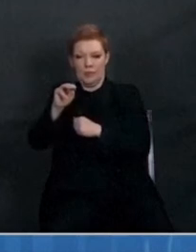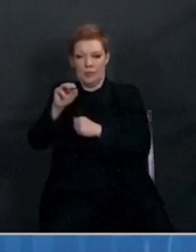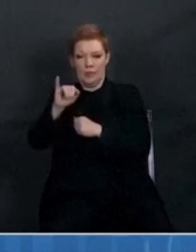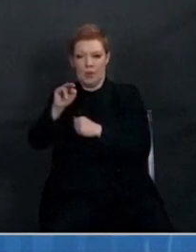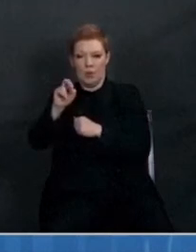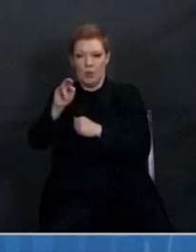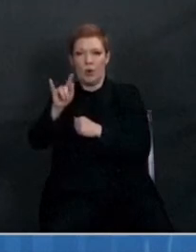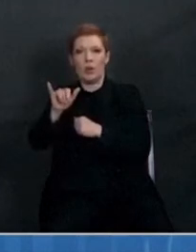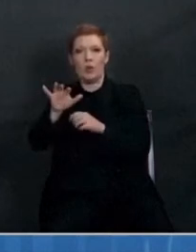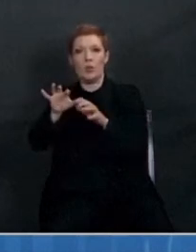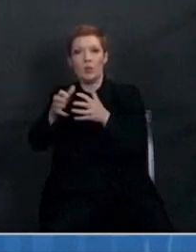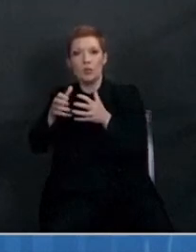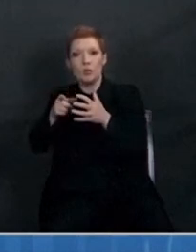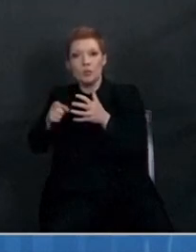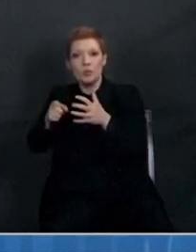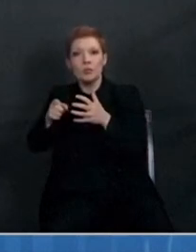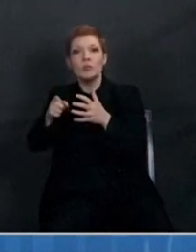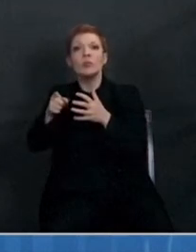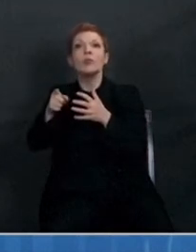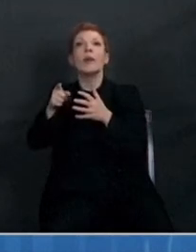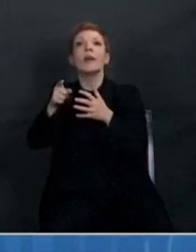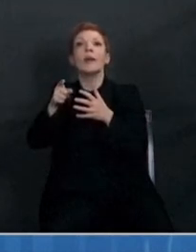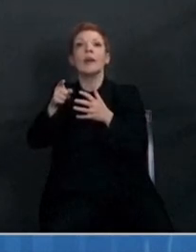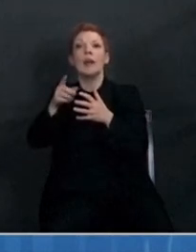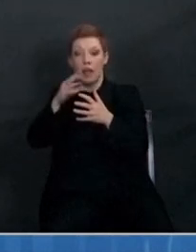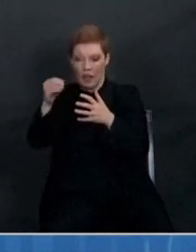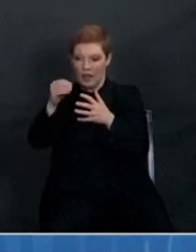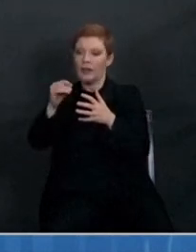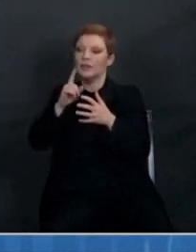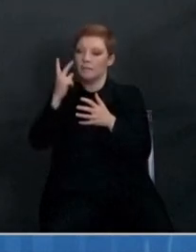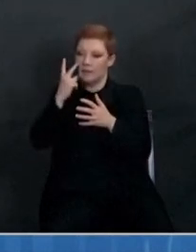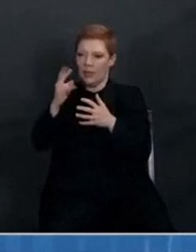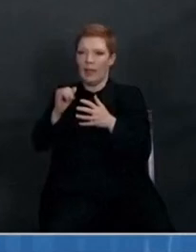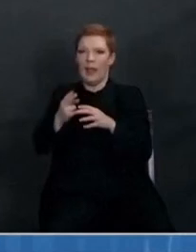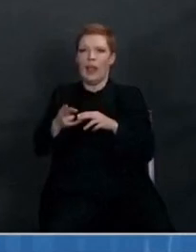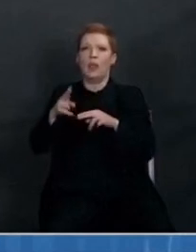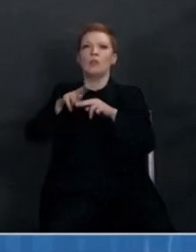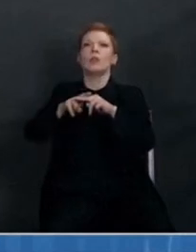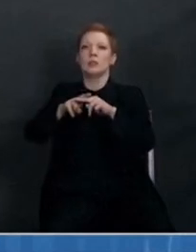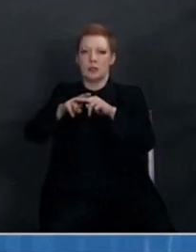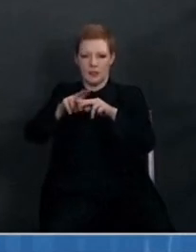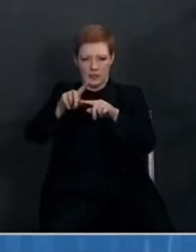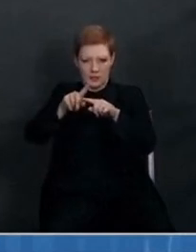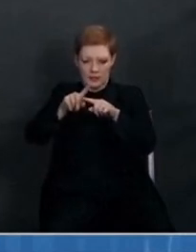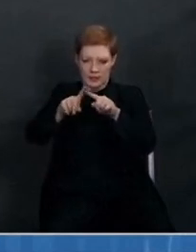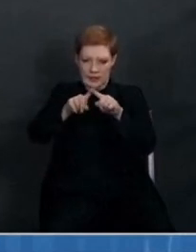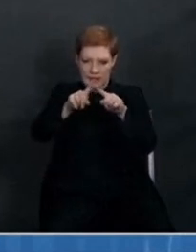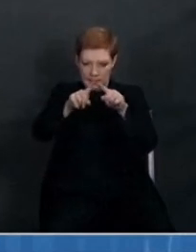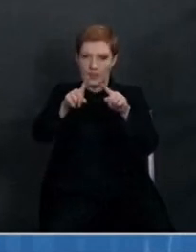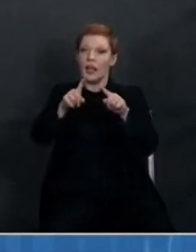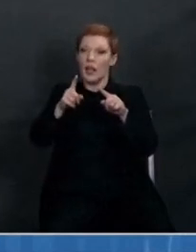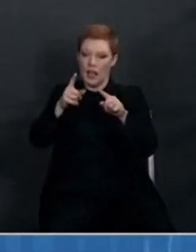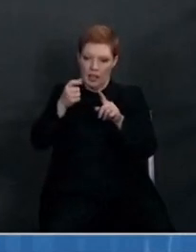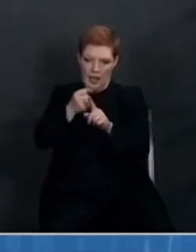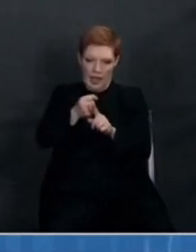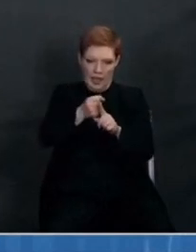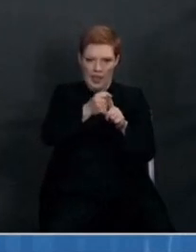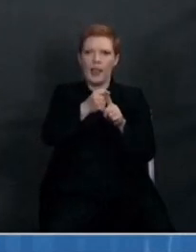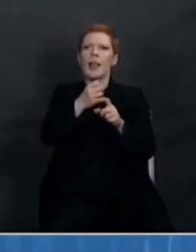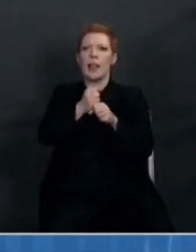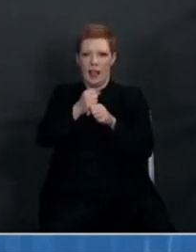have a substantially higher risk, especially following the increase in cases you've seen among White Americans since the fall. But just a couple of caveats to